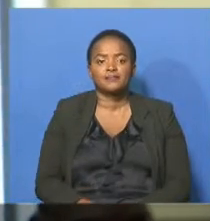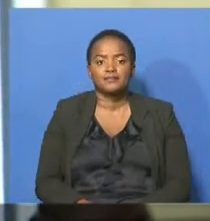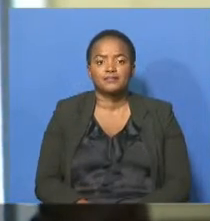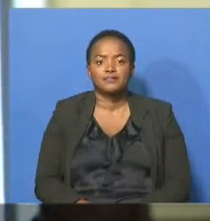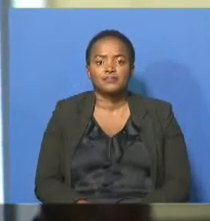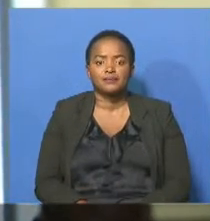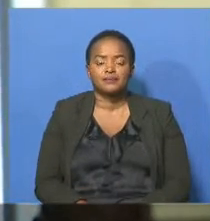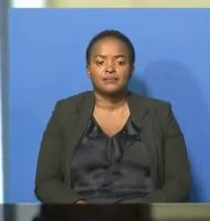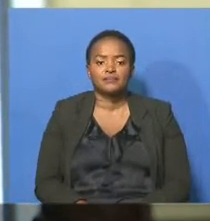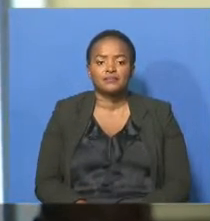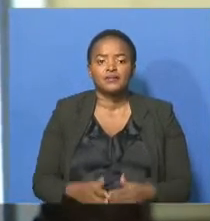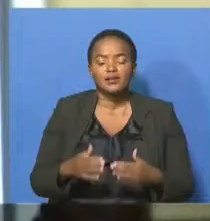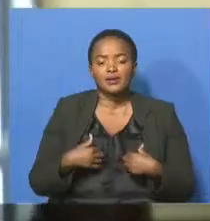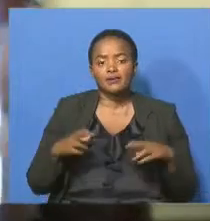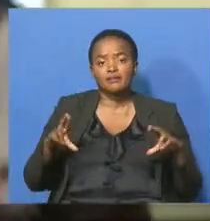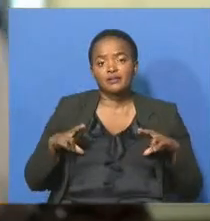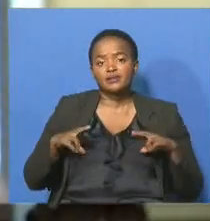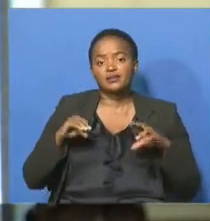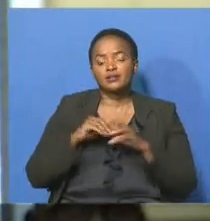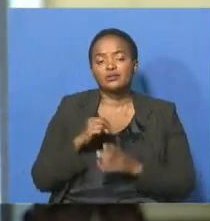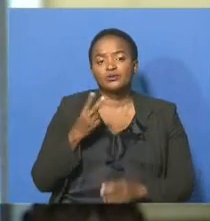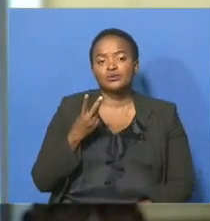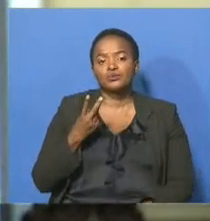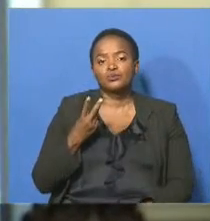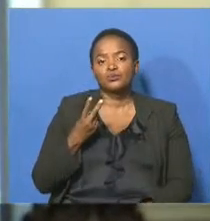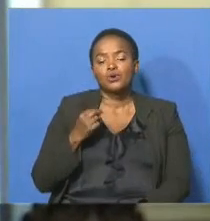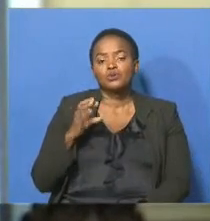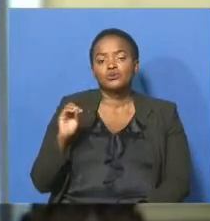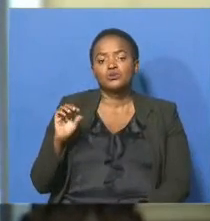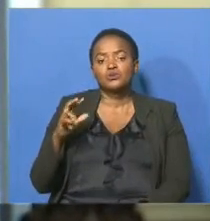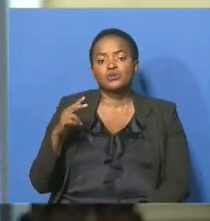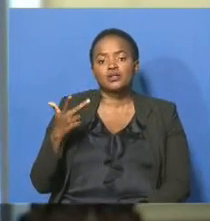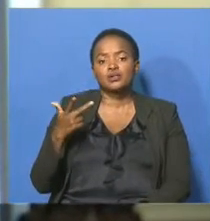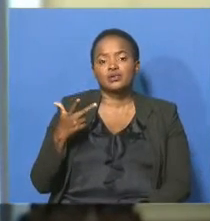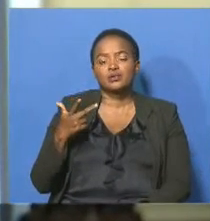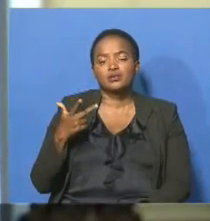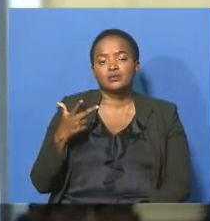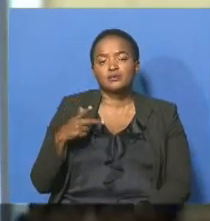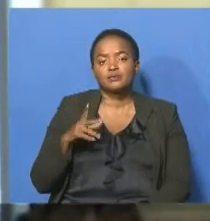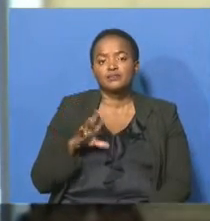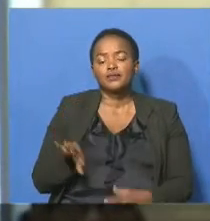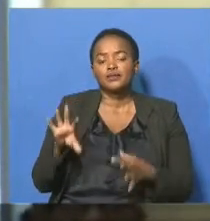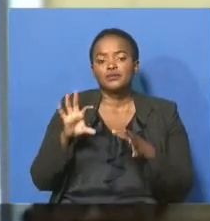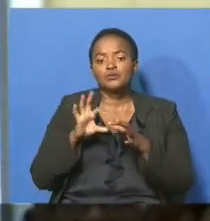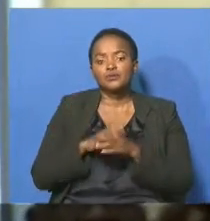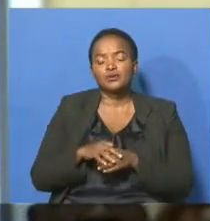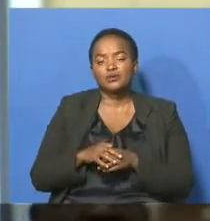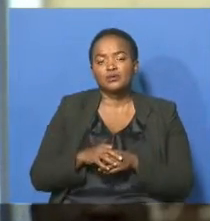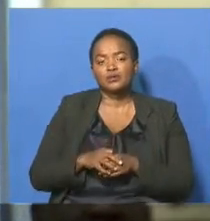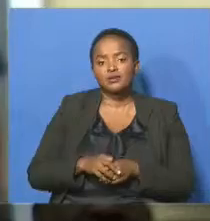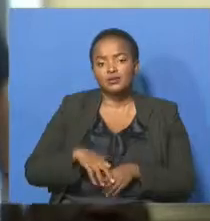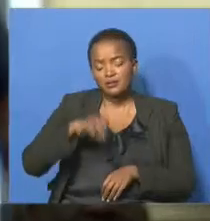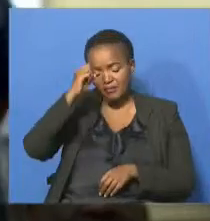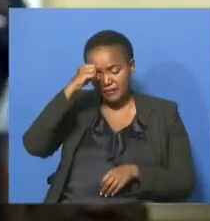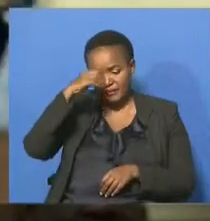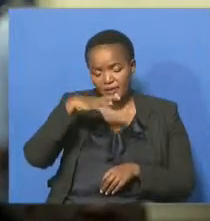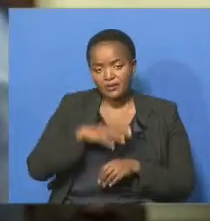Gileganale Police 2003 as a superintendent. I joined the Botswana.